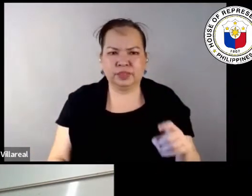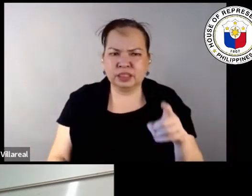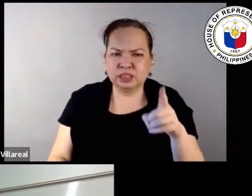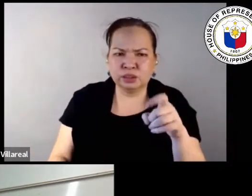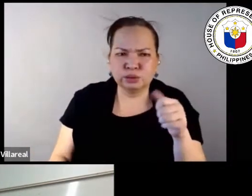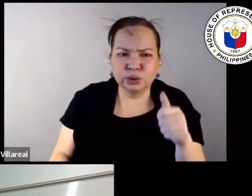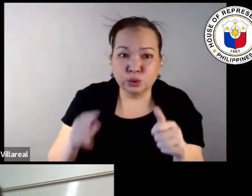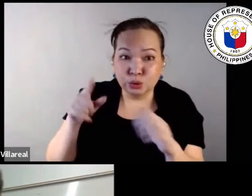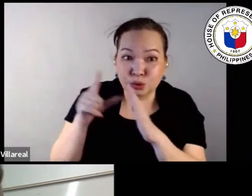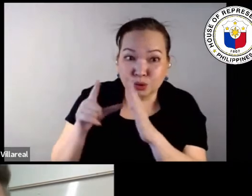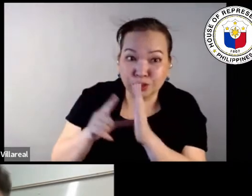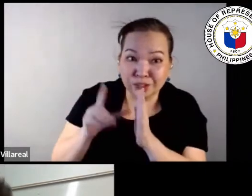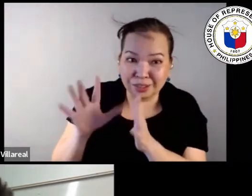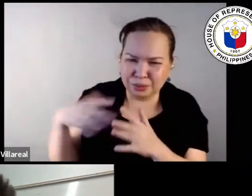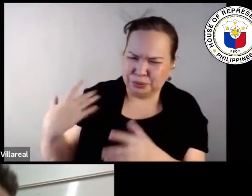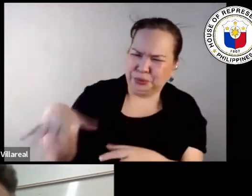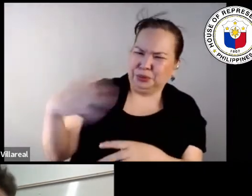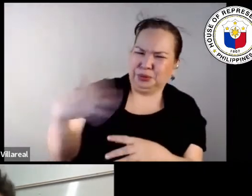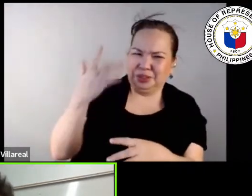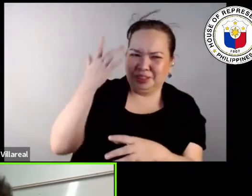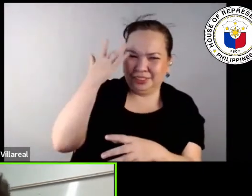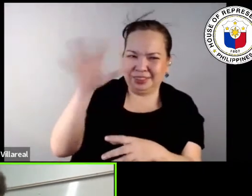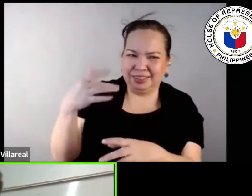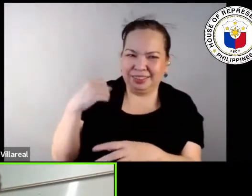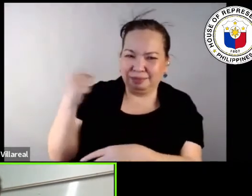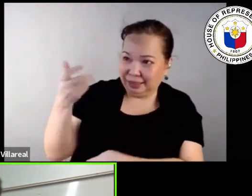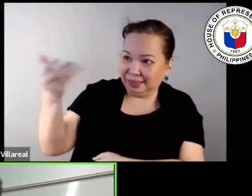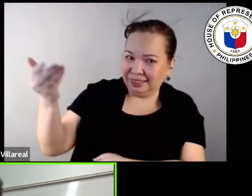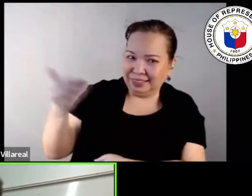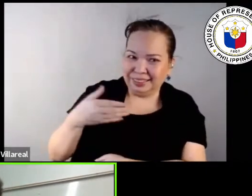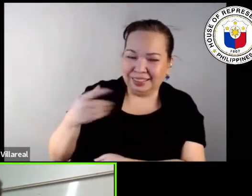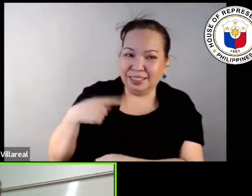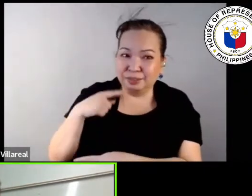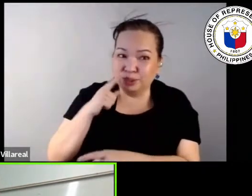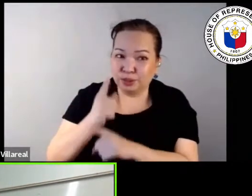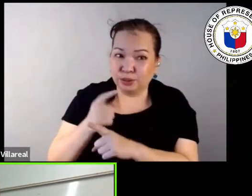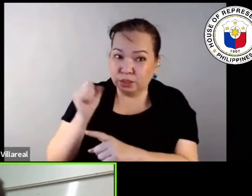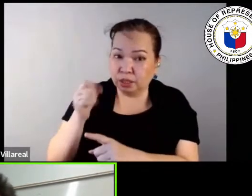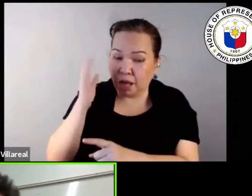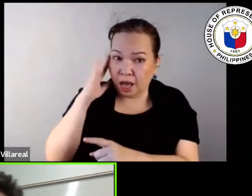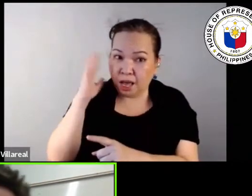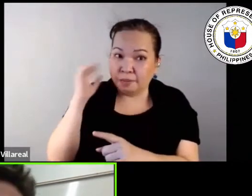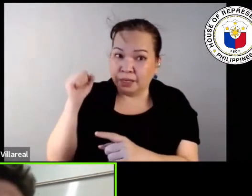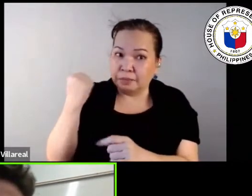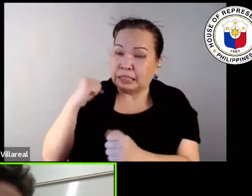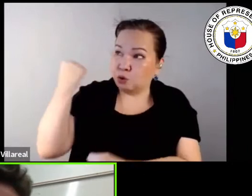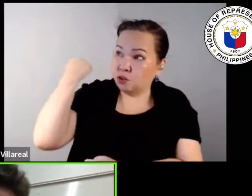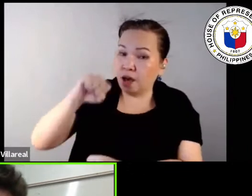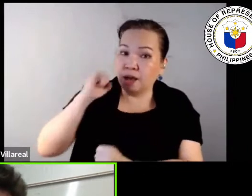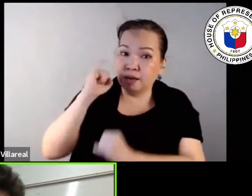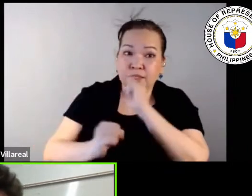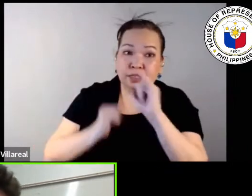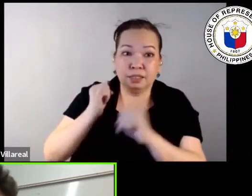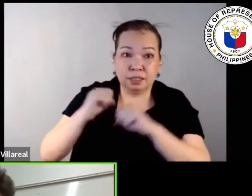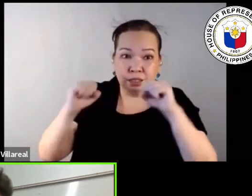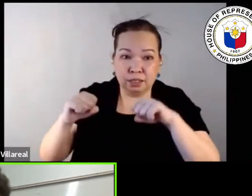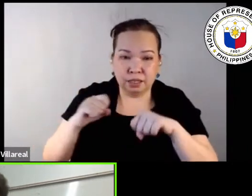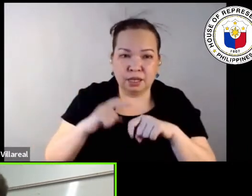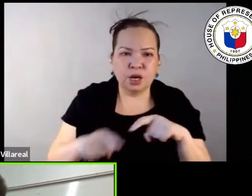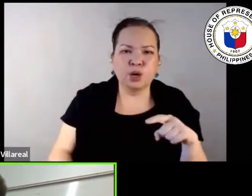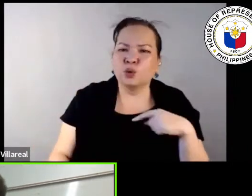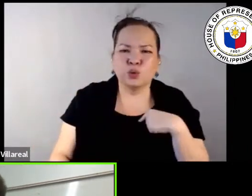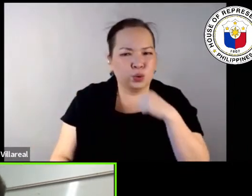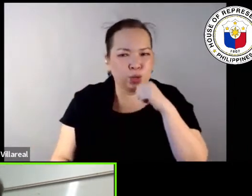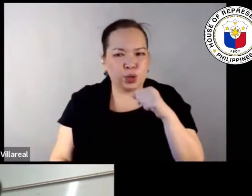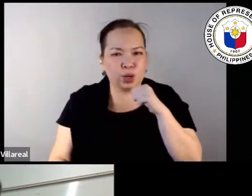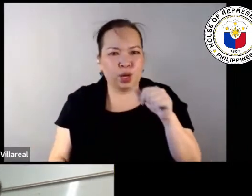lawyer that you can tell us that you violate international agreements? I'm not a Filipino lawyer, but